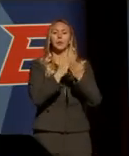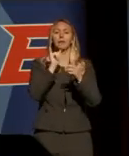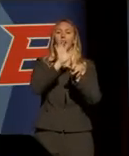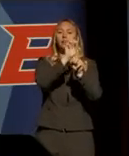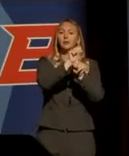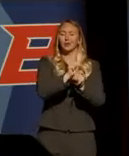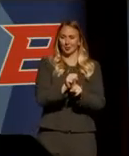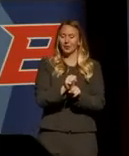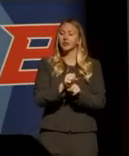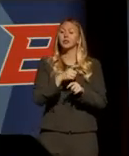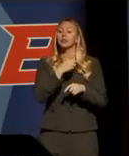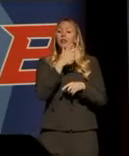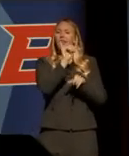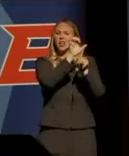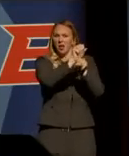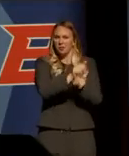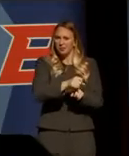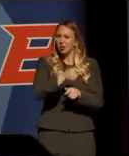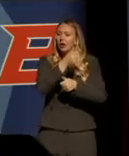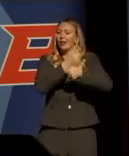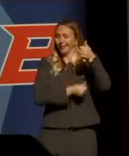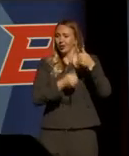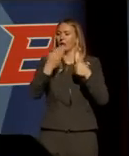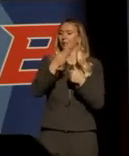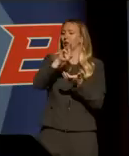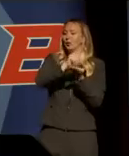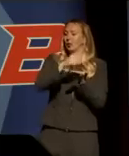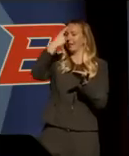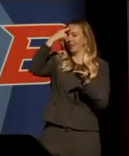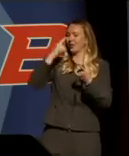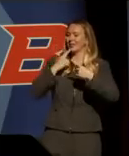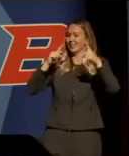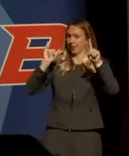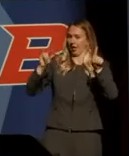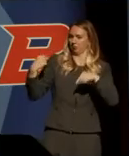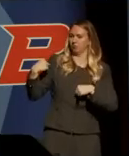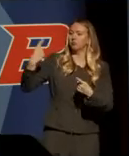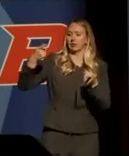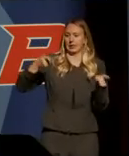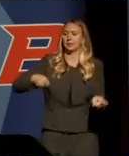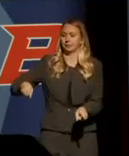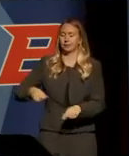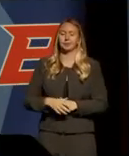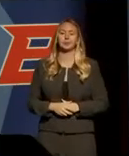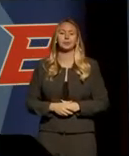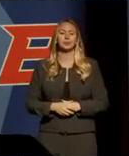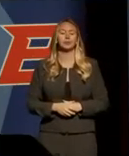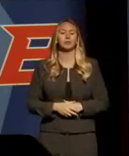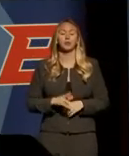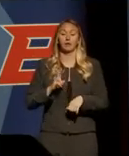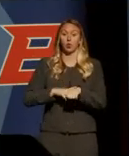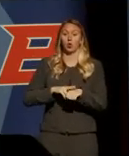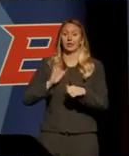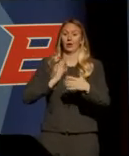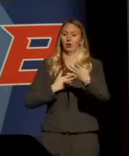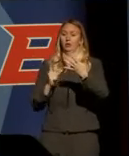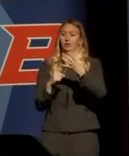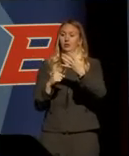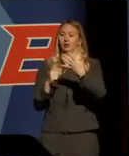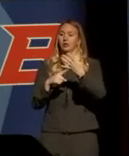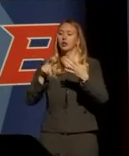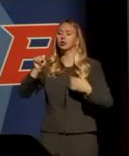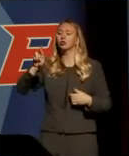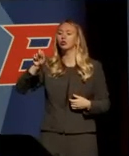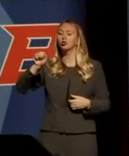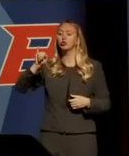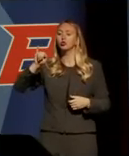Blueprint for Success that have been occurring. Our last, of course, our fifth goal is trailblazing